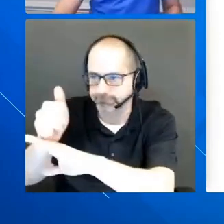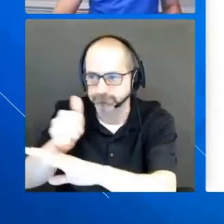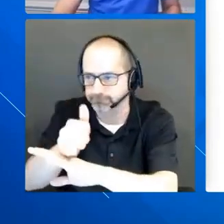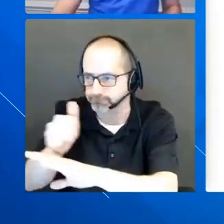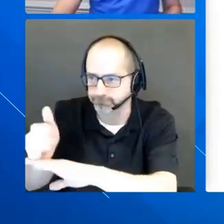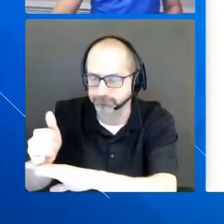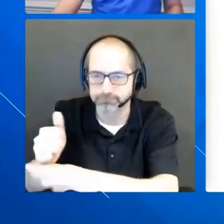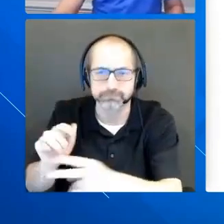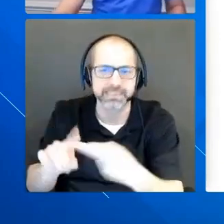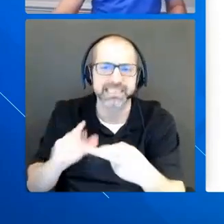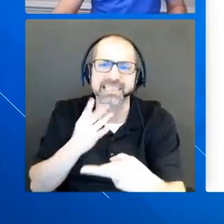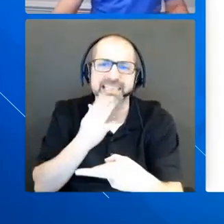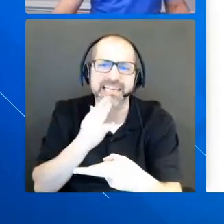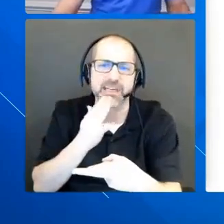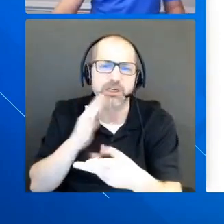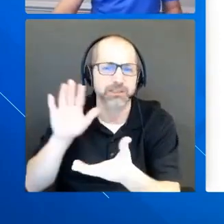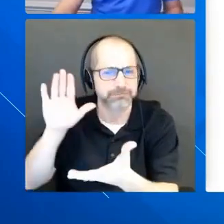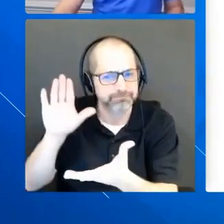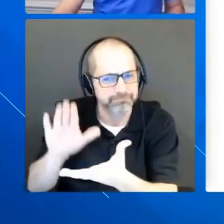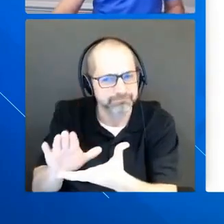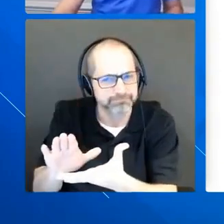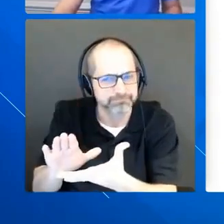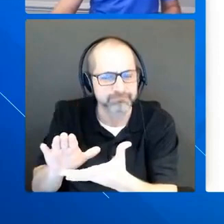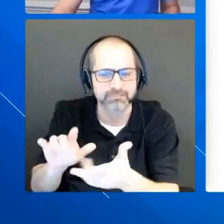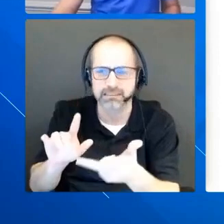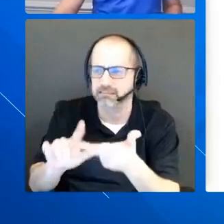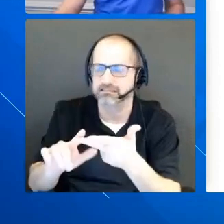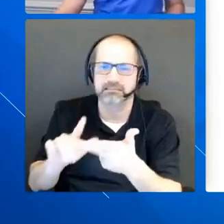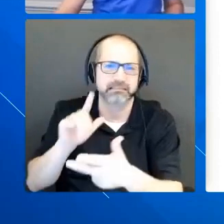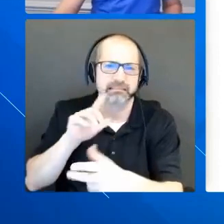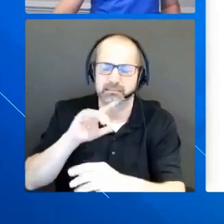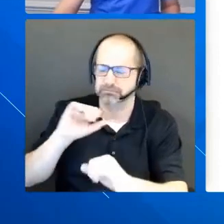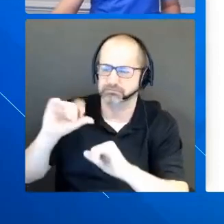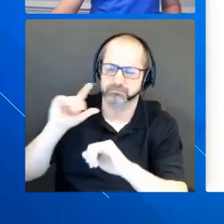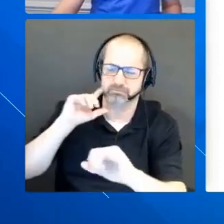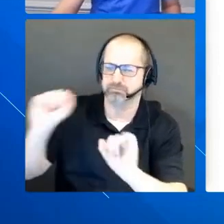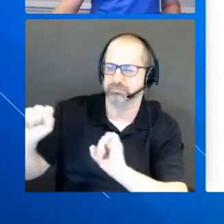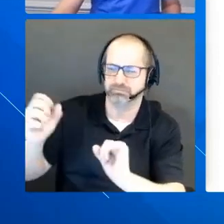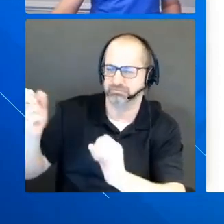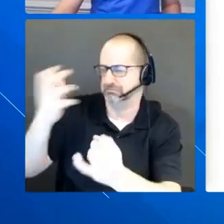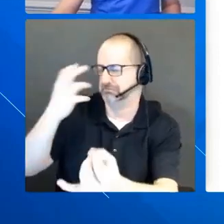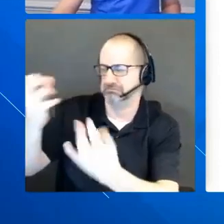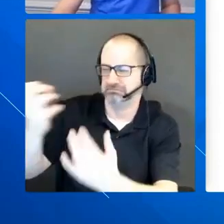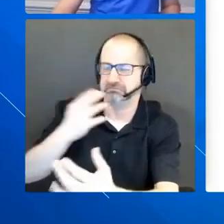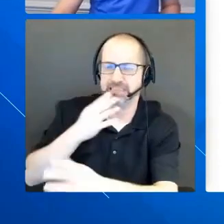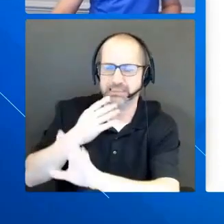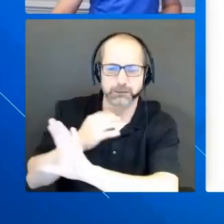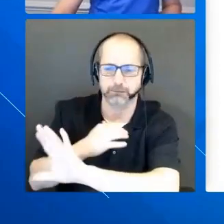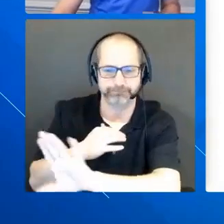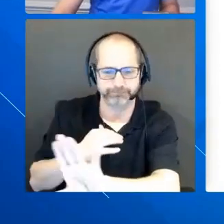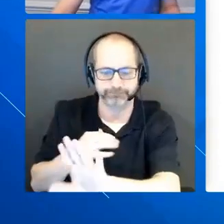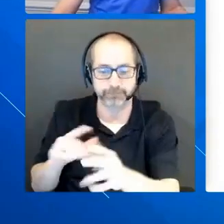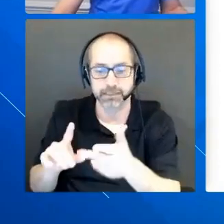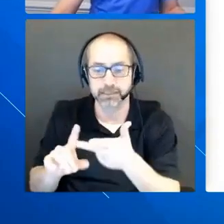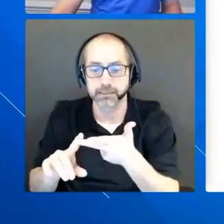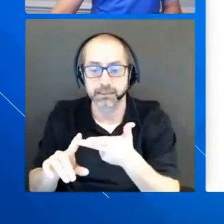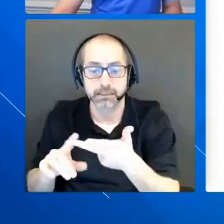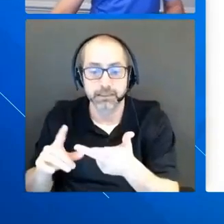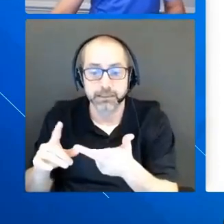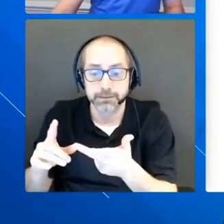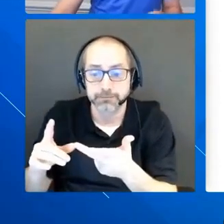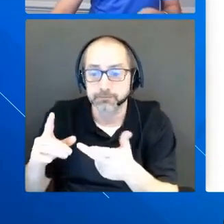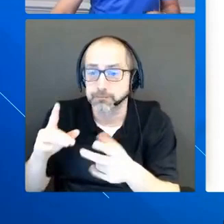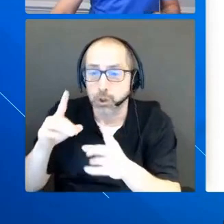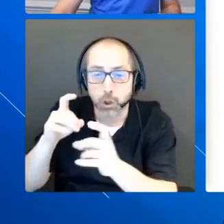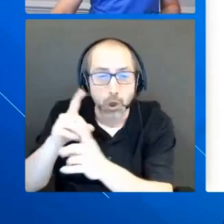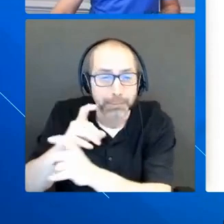me. Avoid those crazy, bright, contrasting colors. Use of complex figures can confuse me. Include descriptions and write in